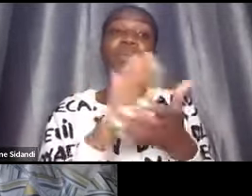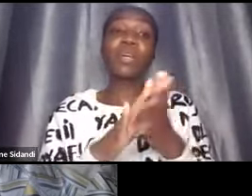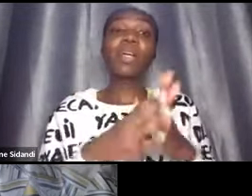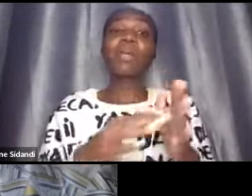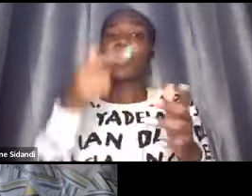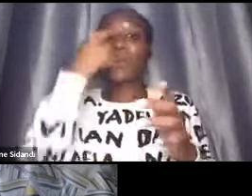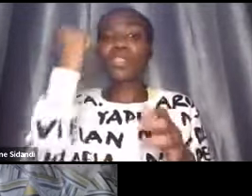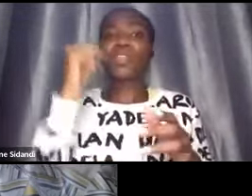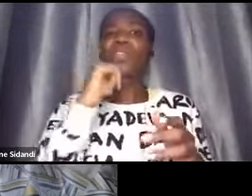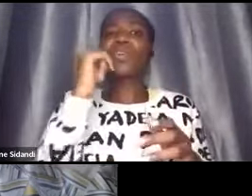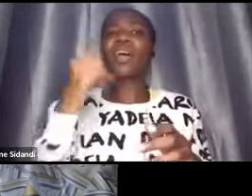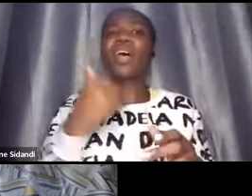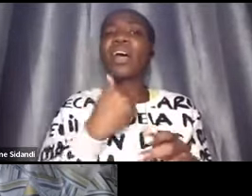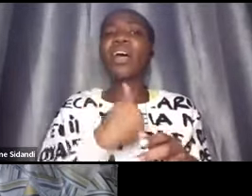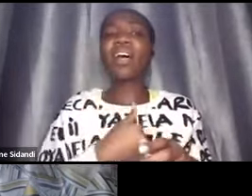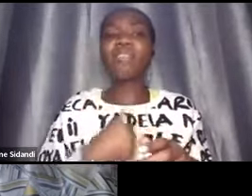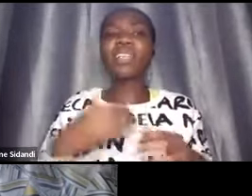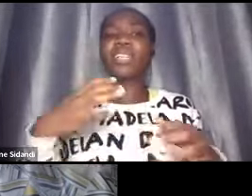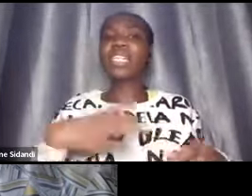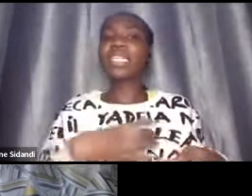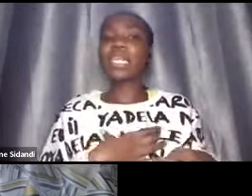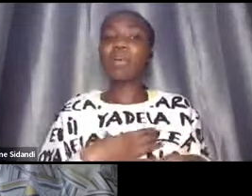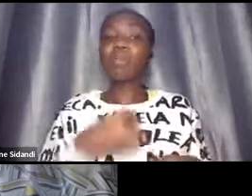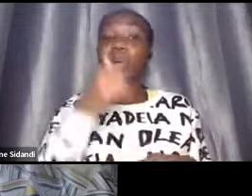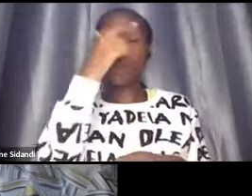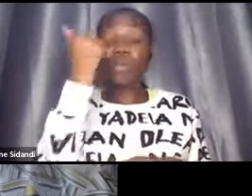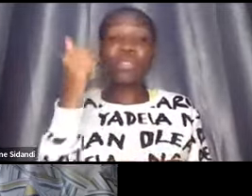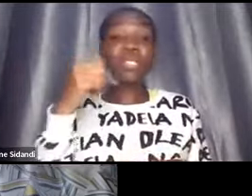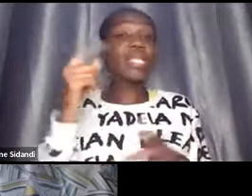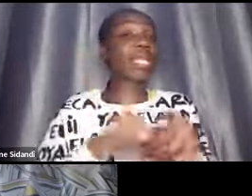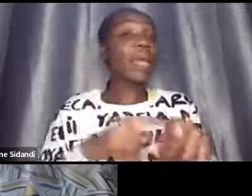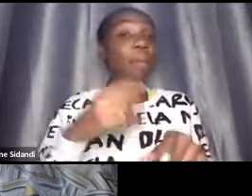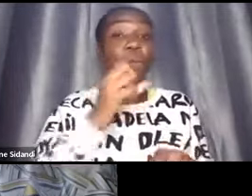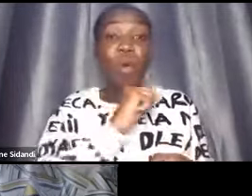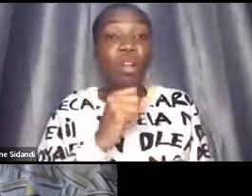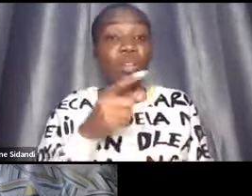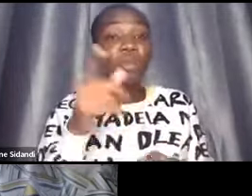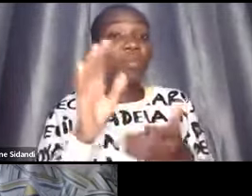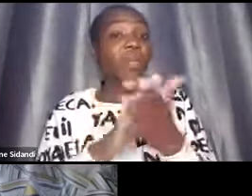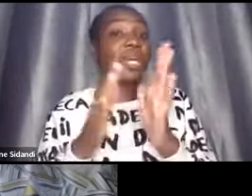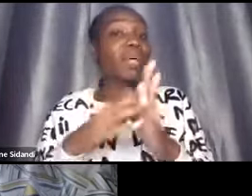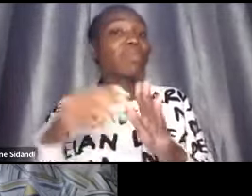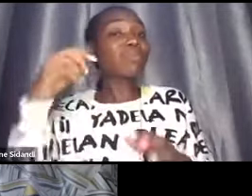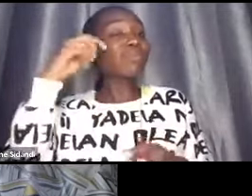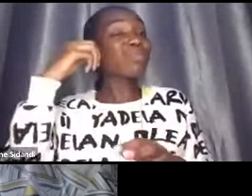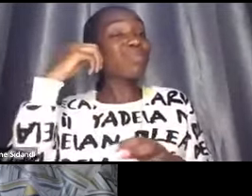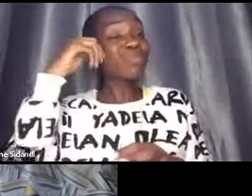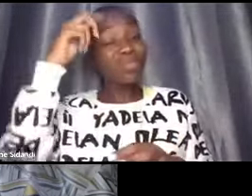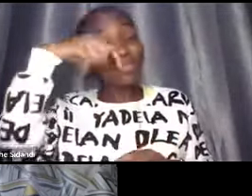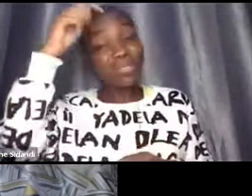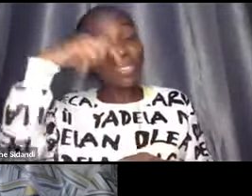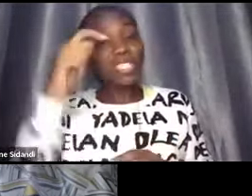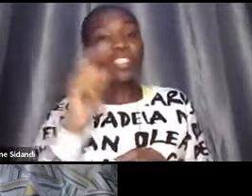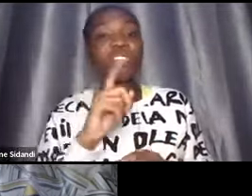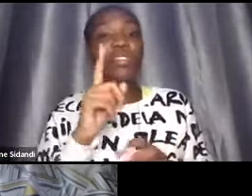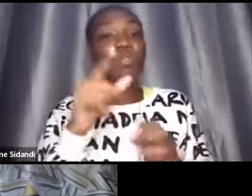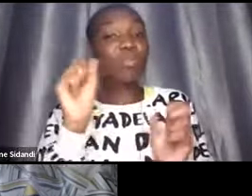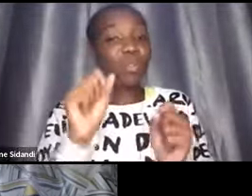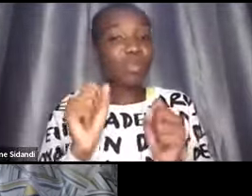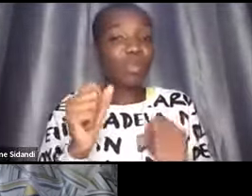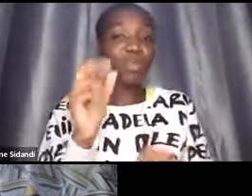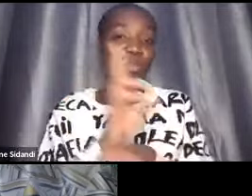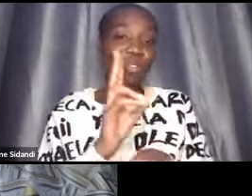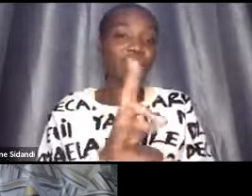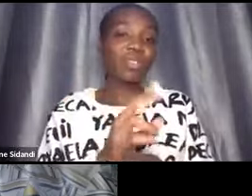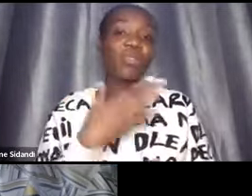mediation. The older you get, the wiser you become. So this is something I can tell you, you can put aside and use it. So let me answer those two questions.